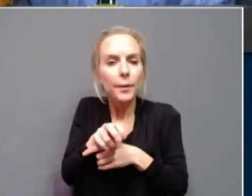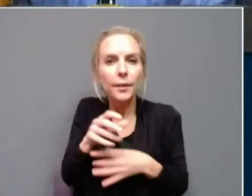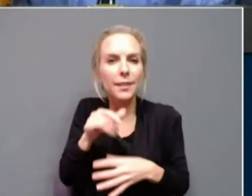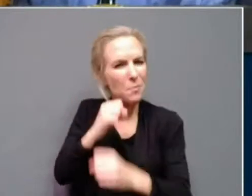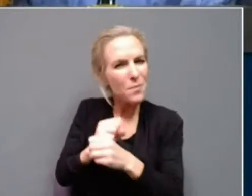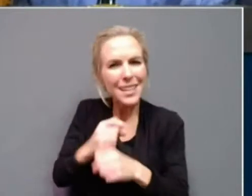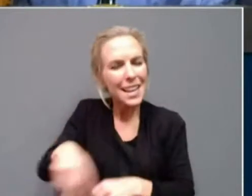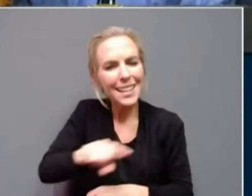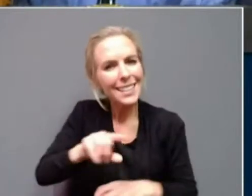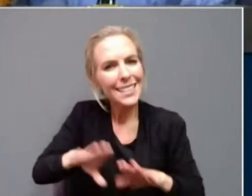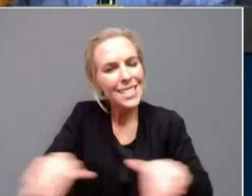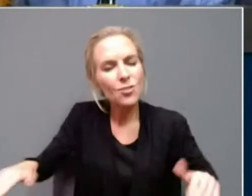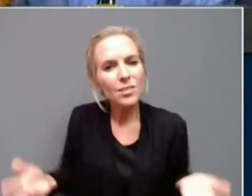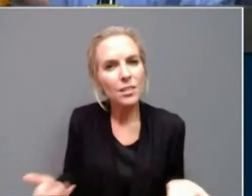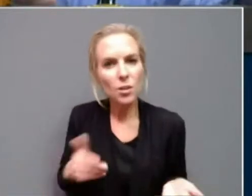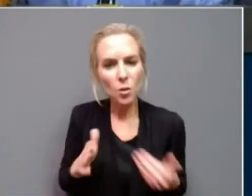feel.